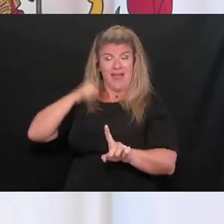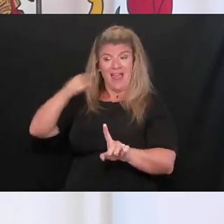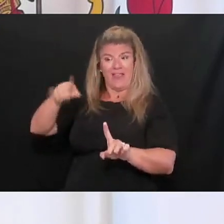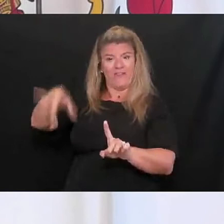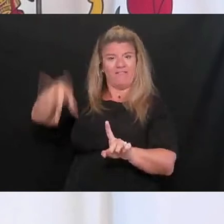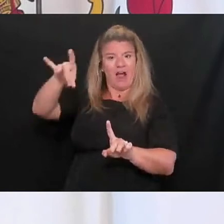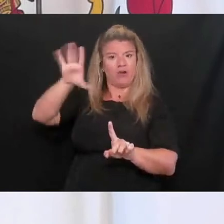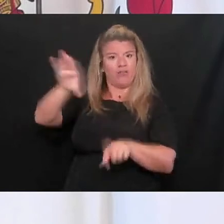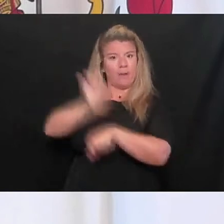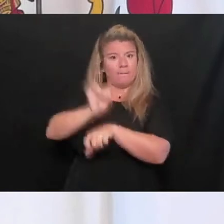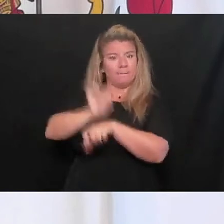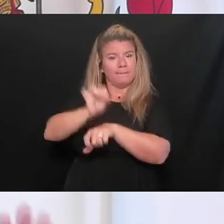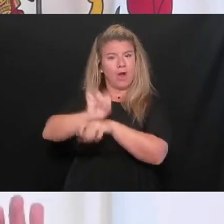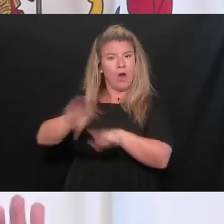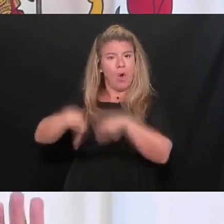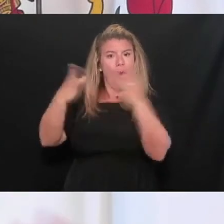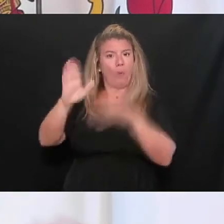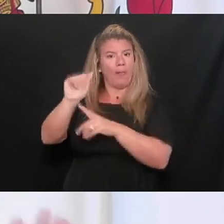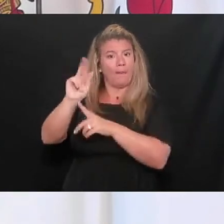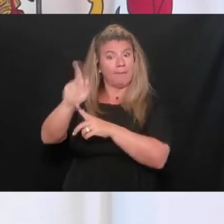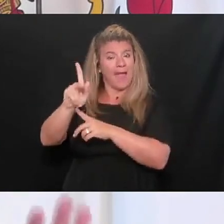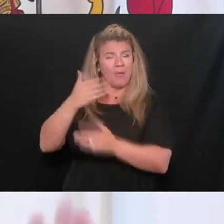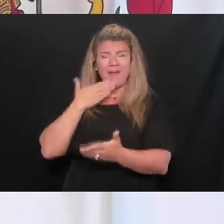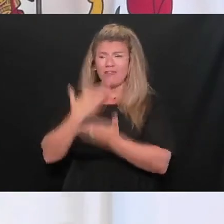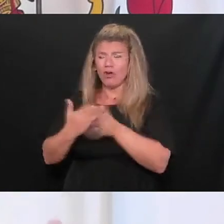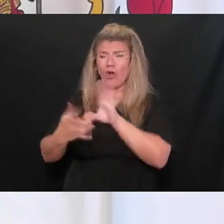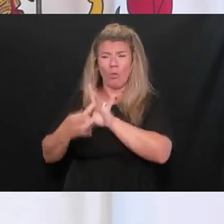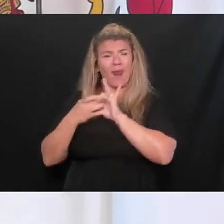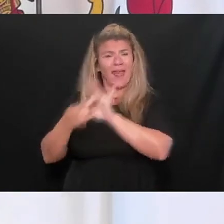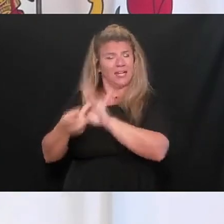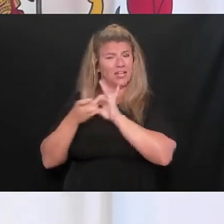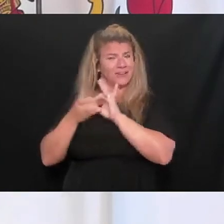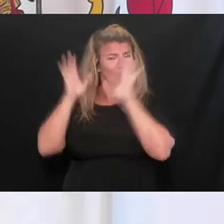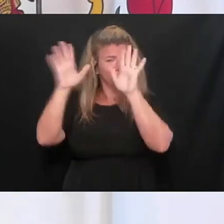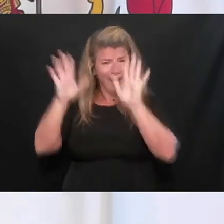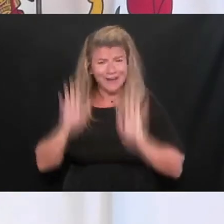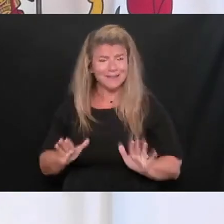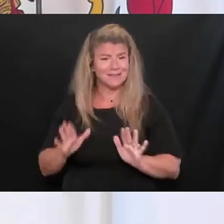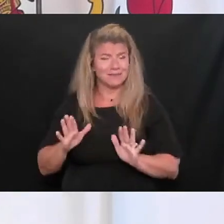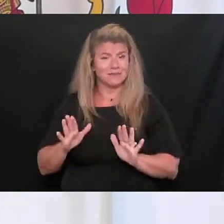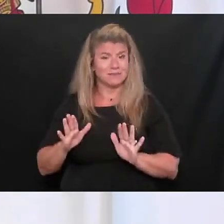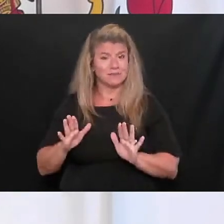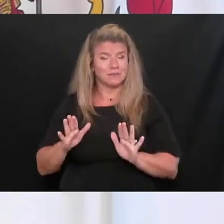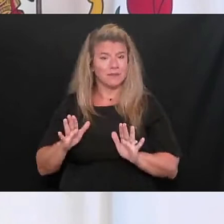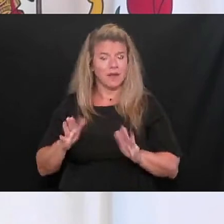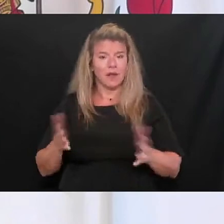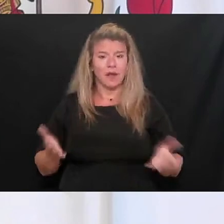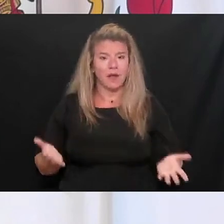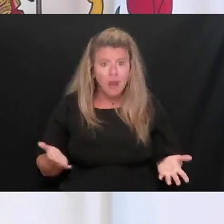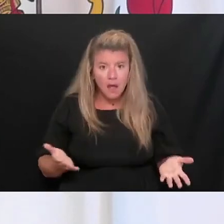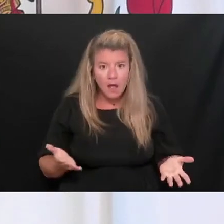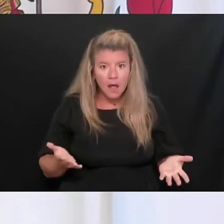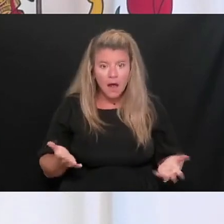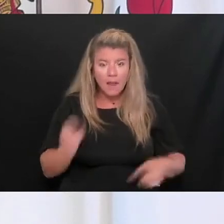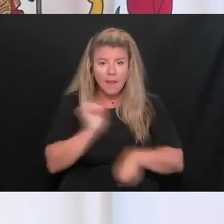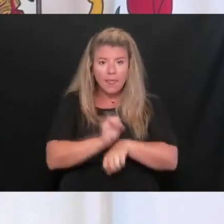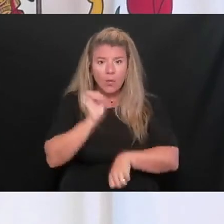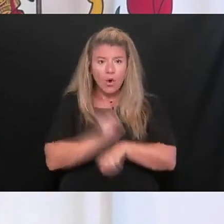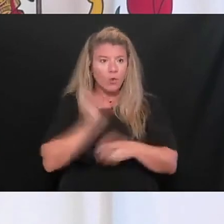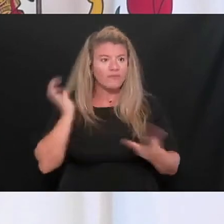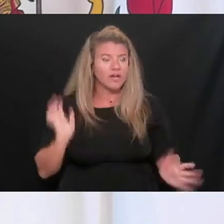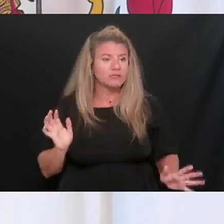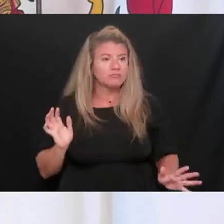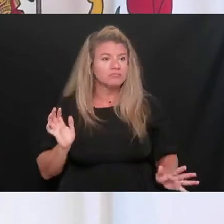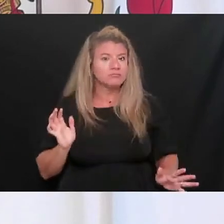of the bank, and absolutely the greatest of the greatest. And then all of a sudden Worth died. And when